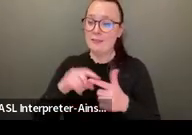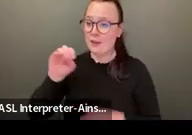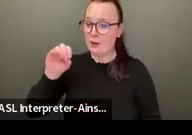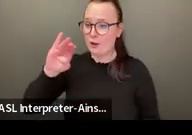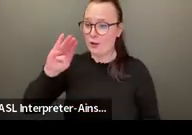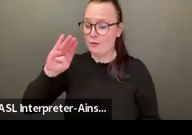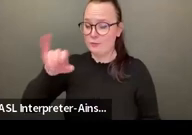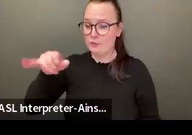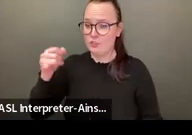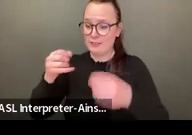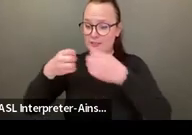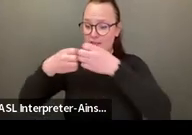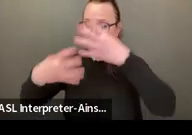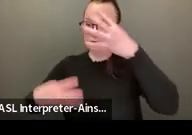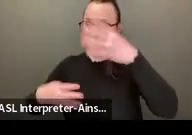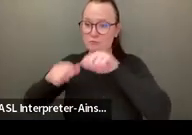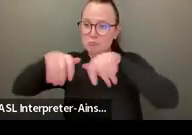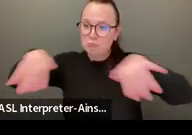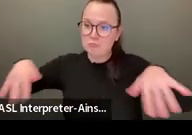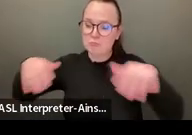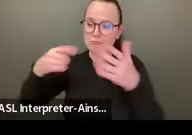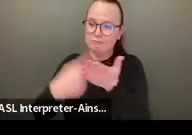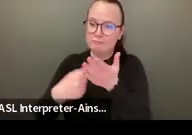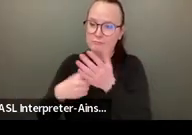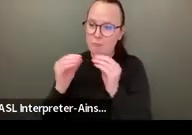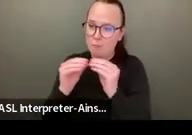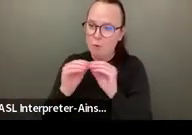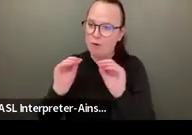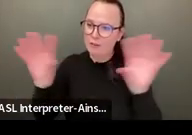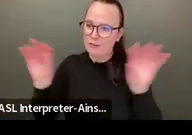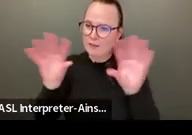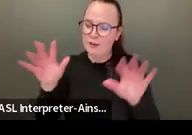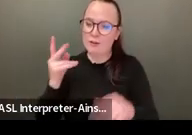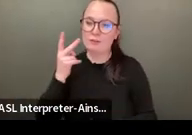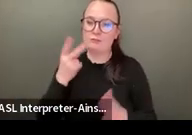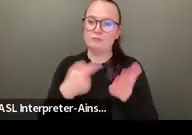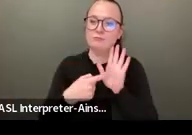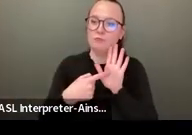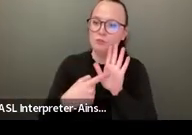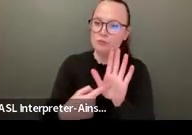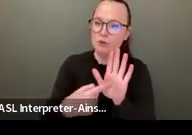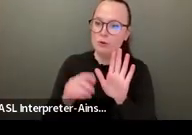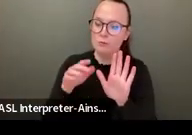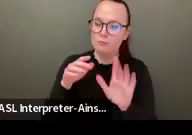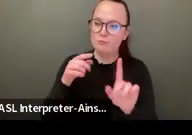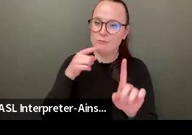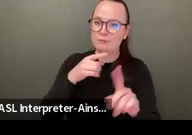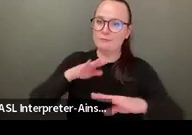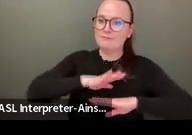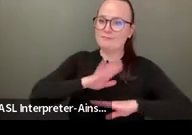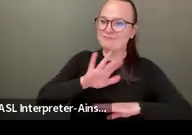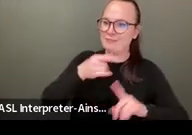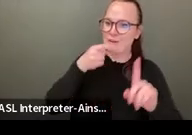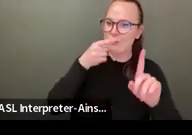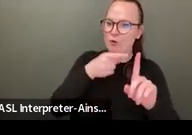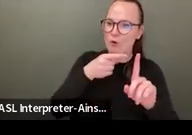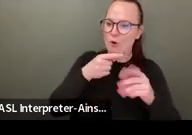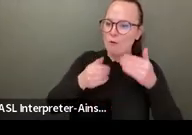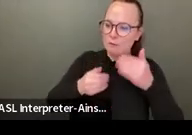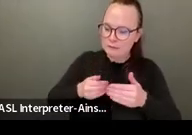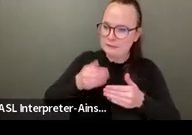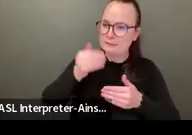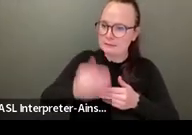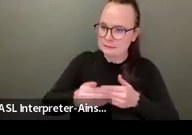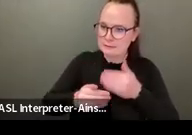that goal so that she can, it's showing her meeting that goal in smaller steps throughout that year of the